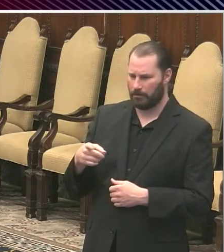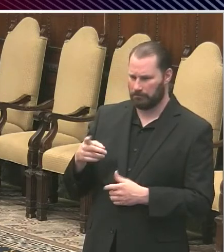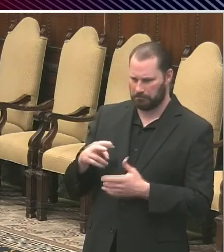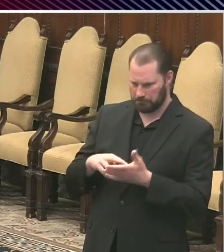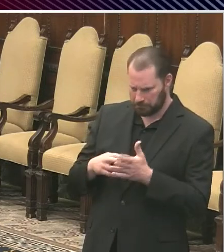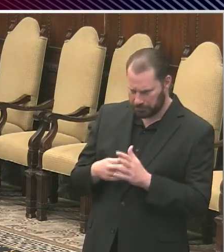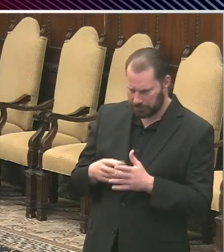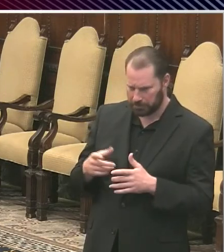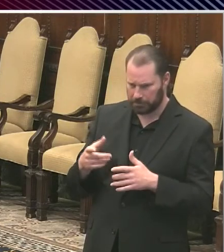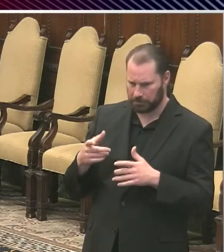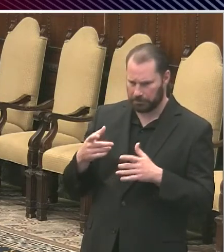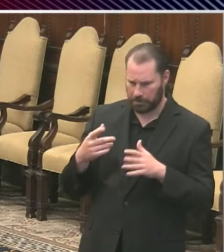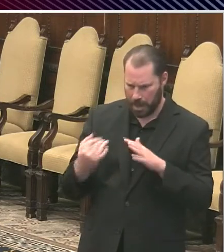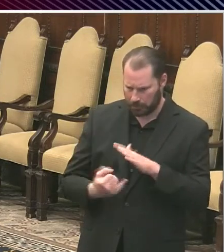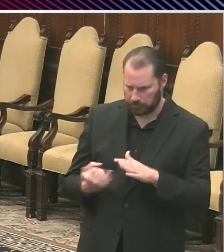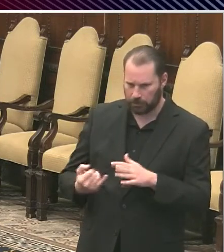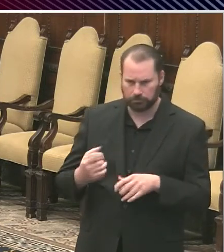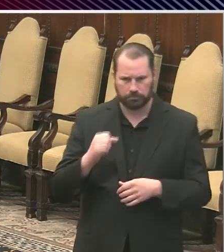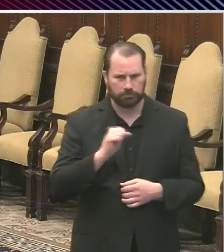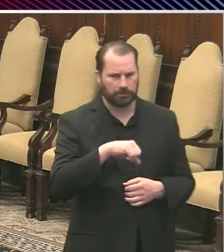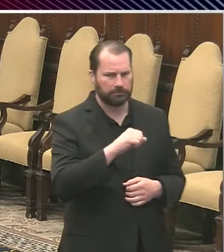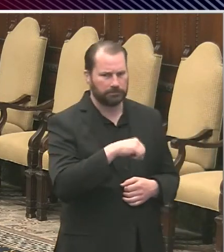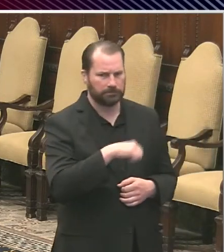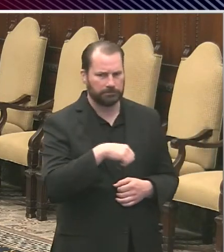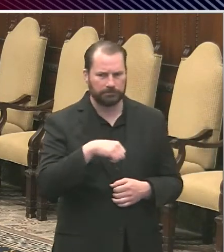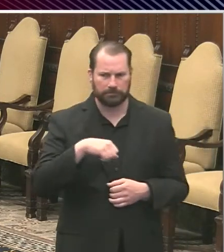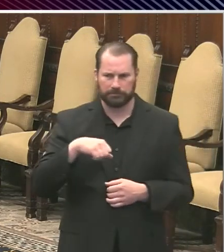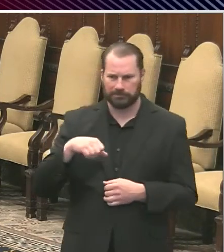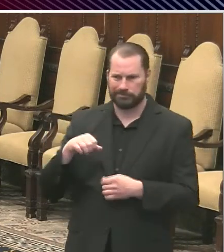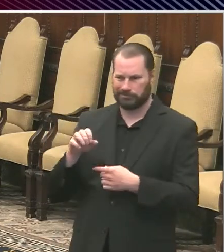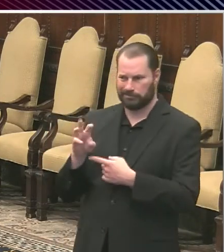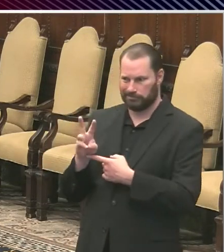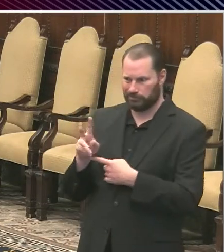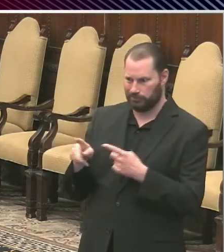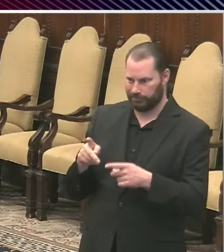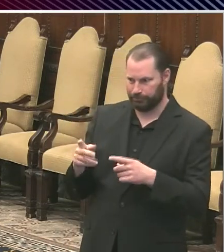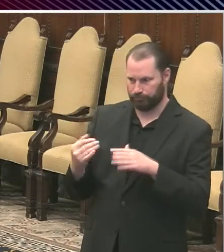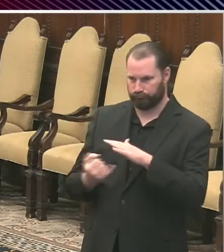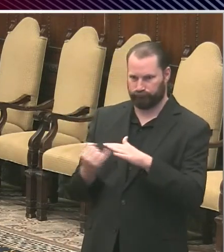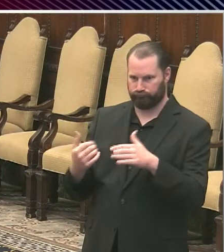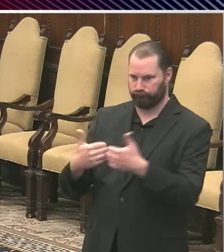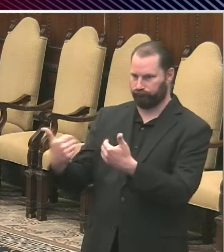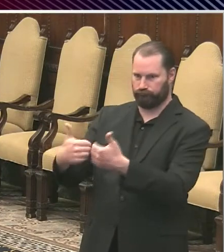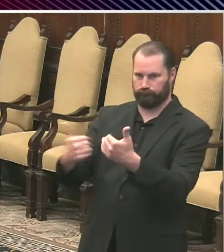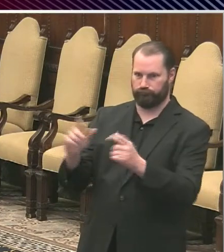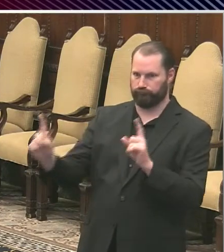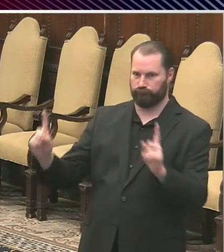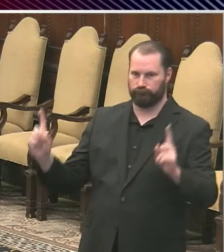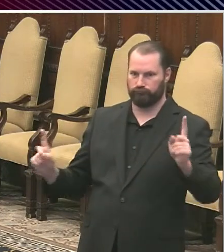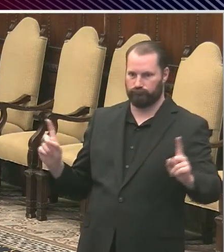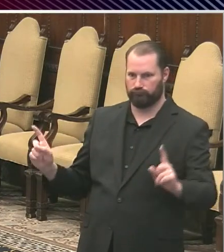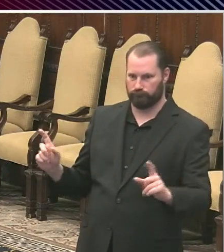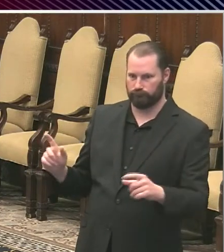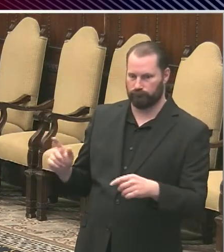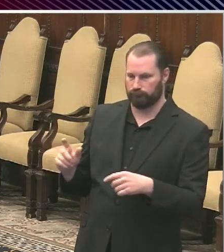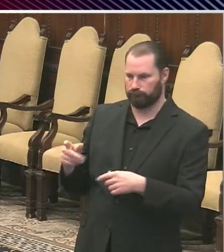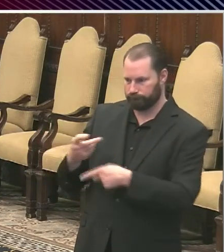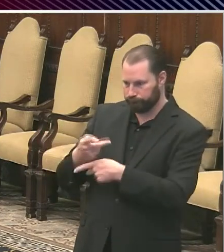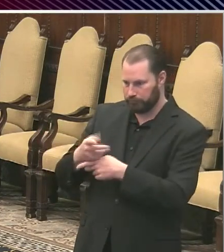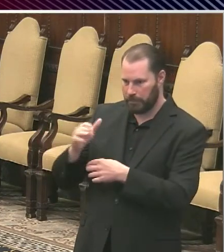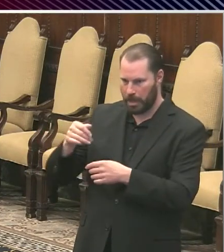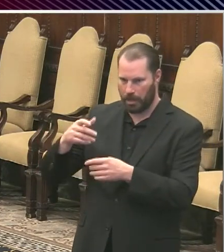yes. So all of those individuals are currently in an isolation and are being cared for by medical professionals according to CDC